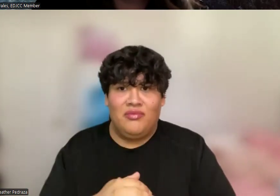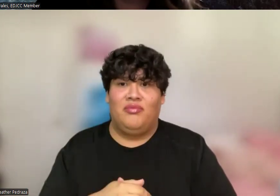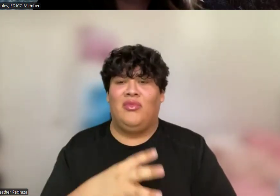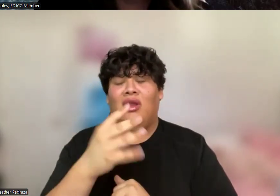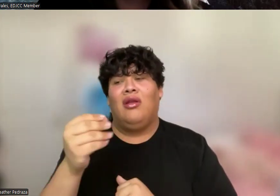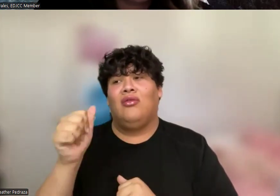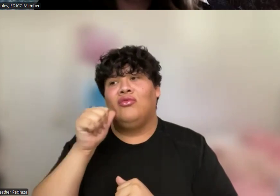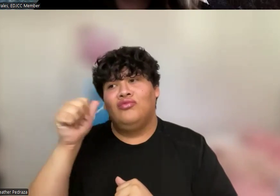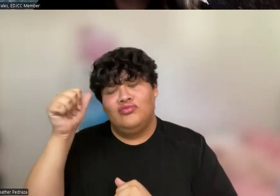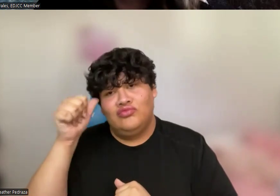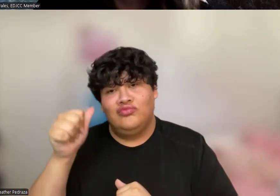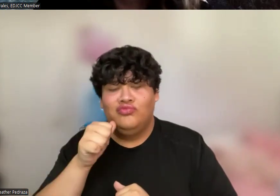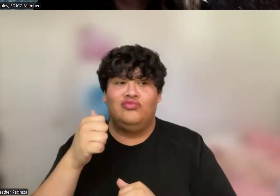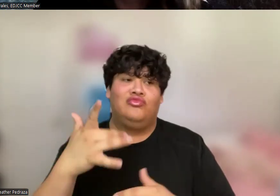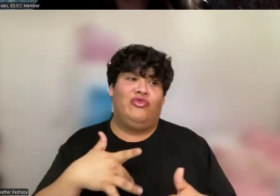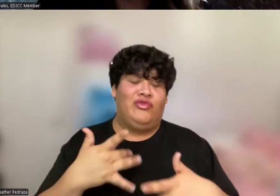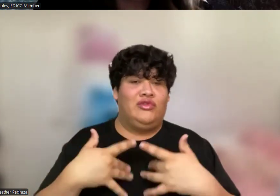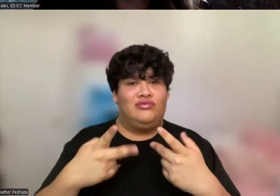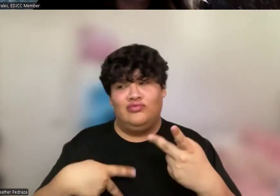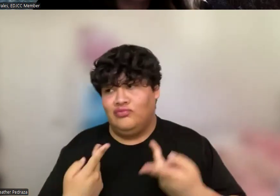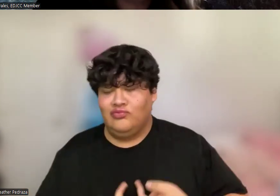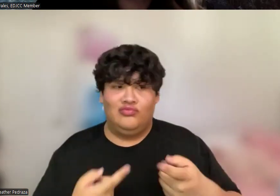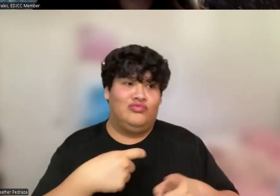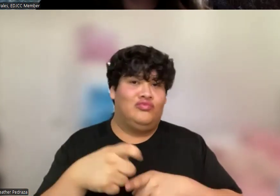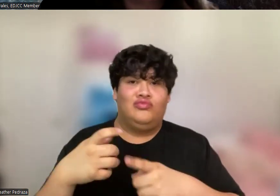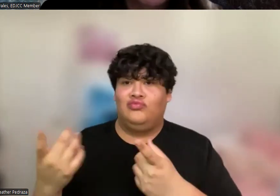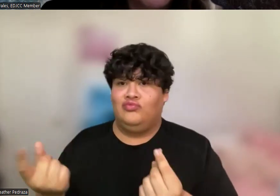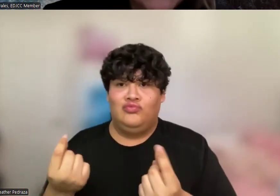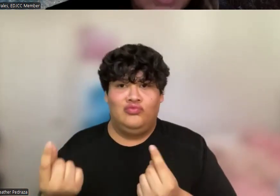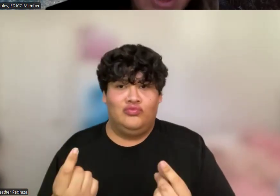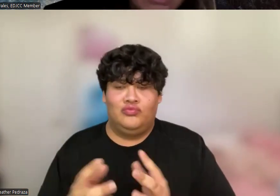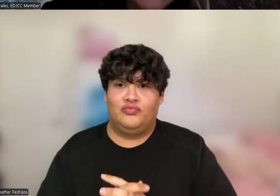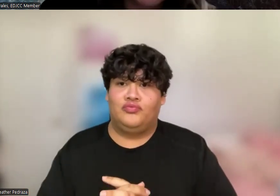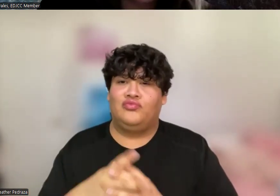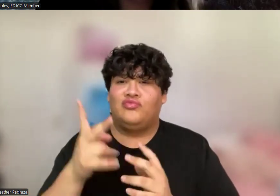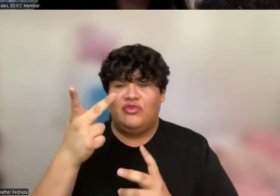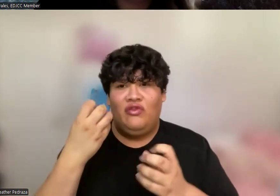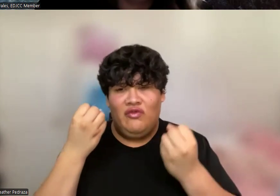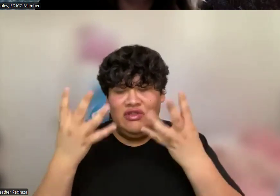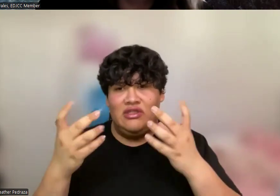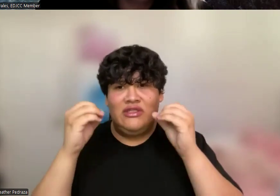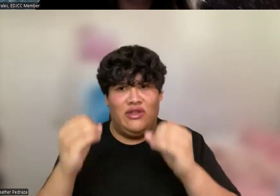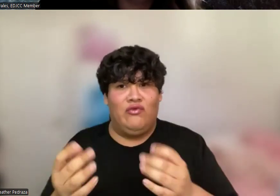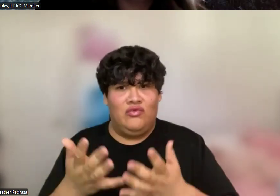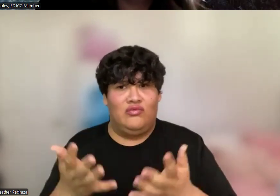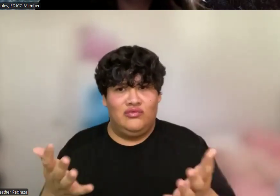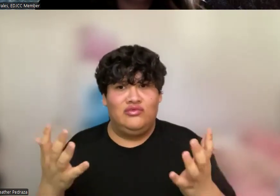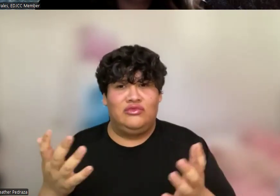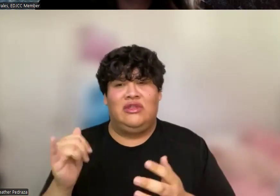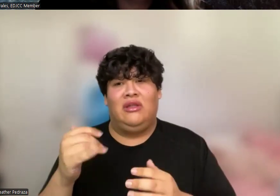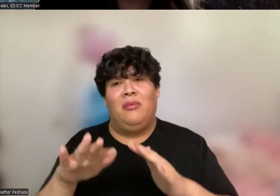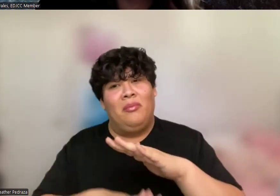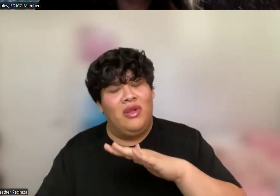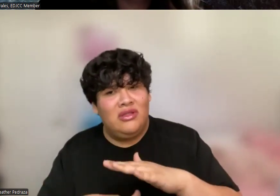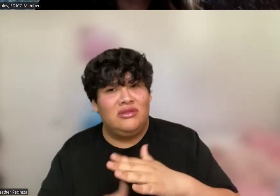adults falling through the cracks. Several themes that we are seeing include really basic